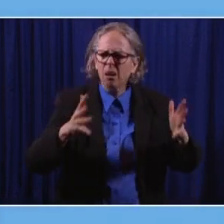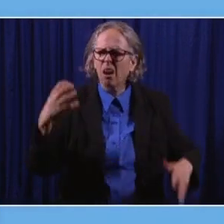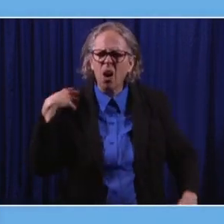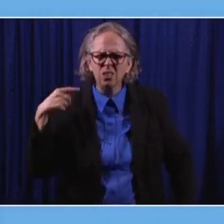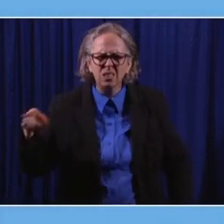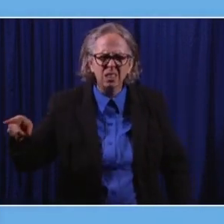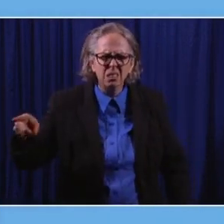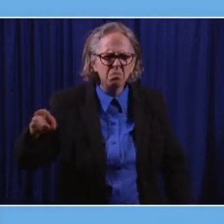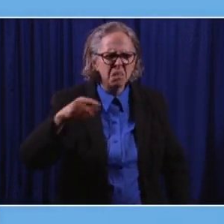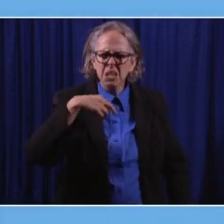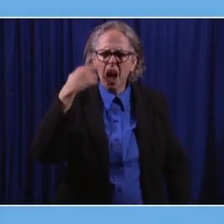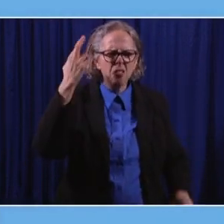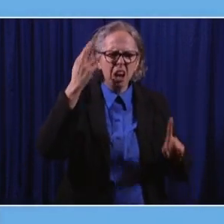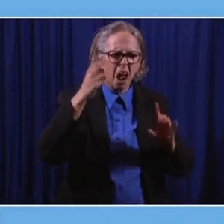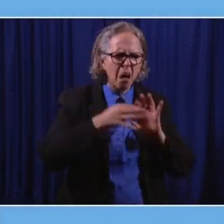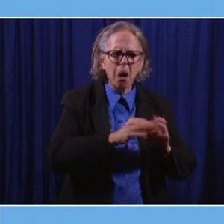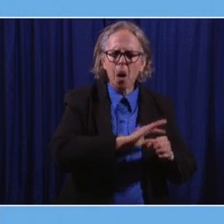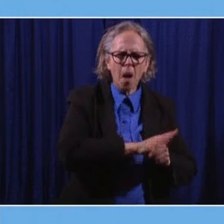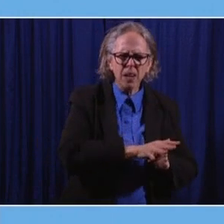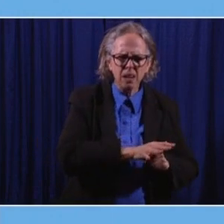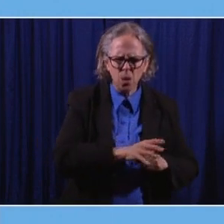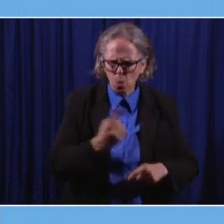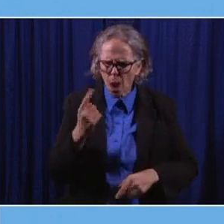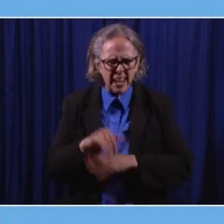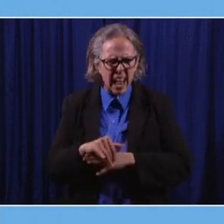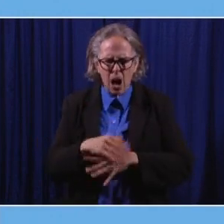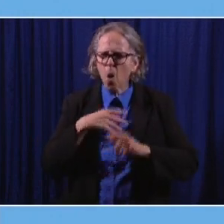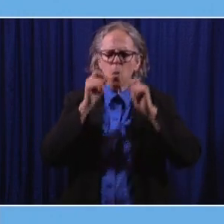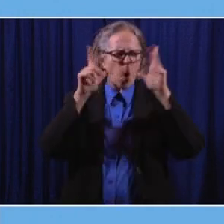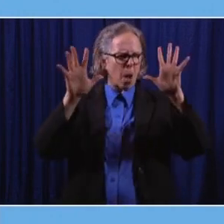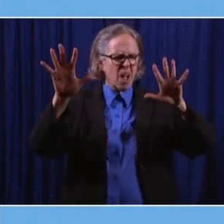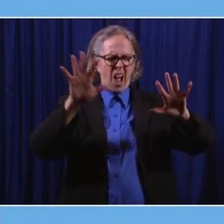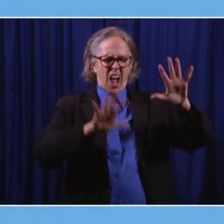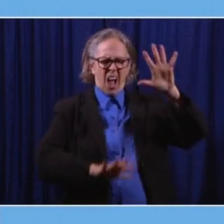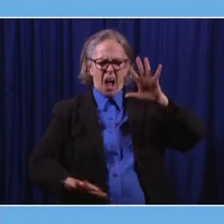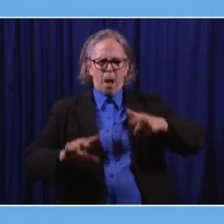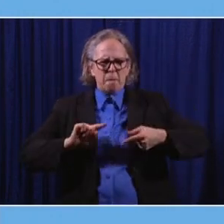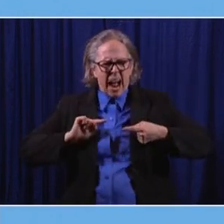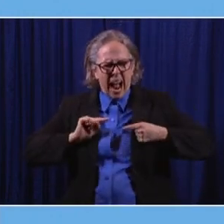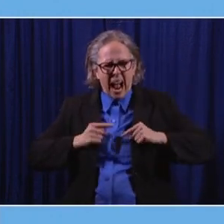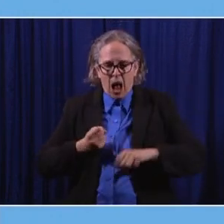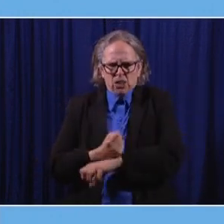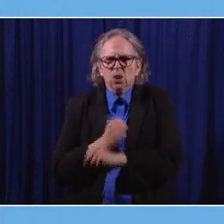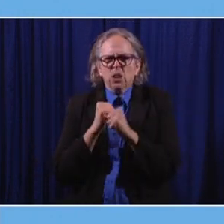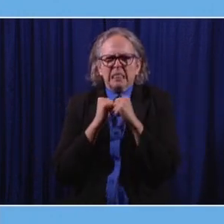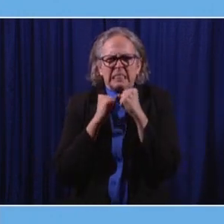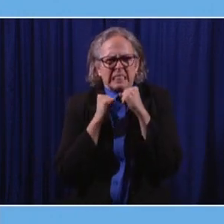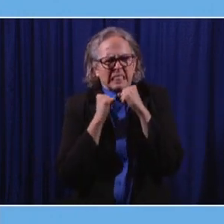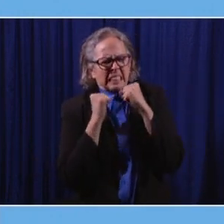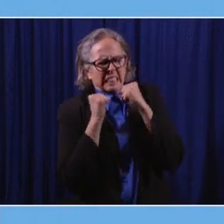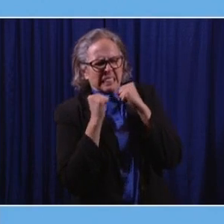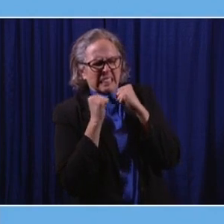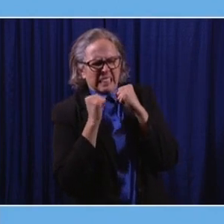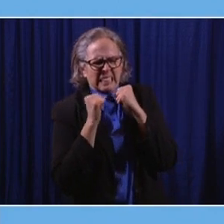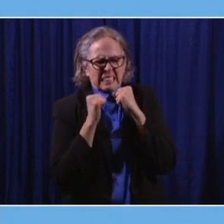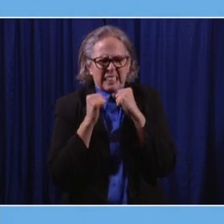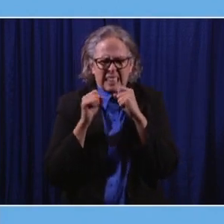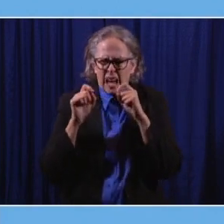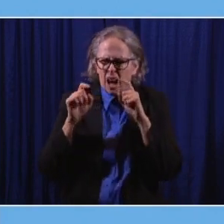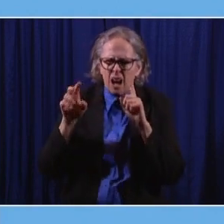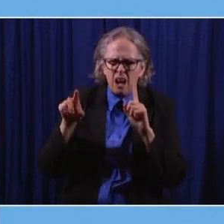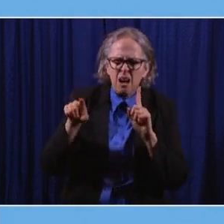I woke up one night with the worst pains and chills I'd ever experienced. I tested positive for coronavirus and immediately